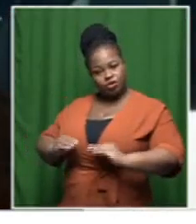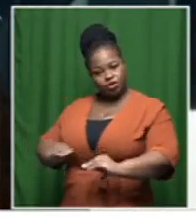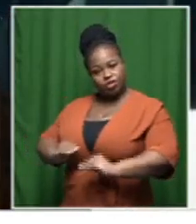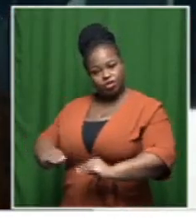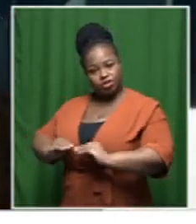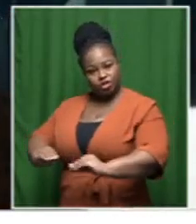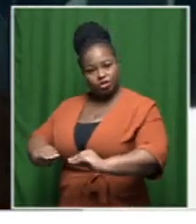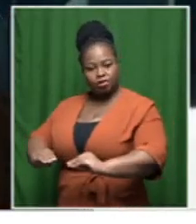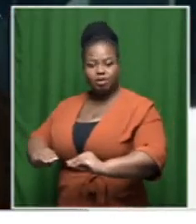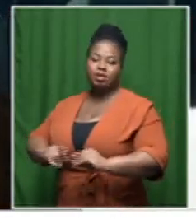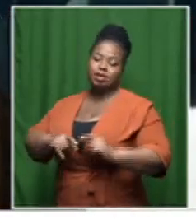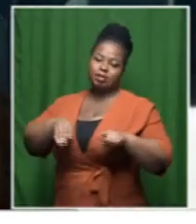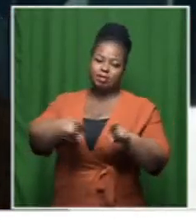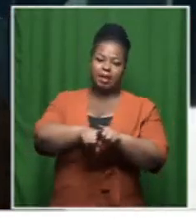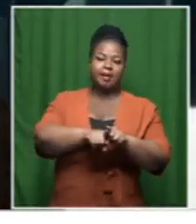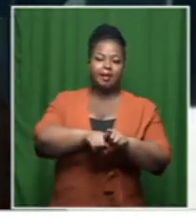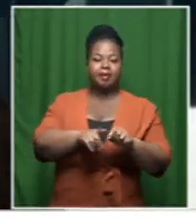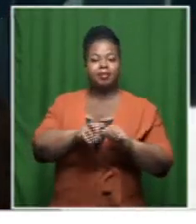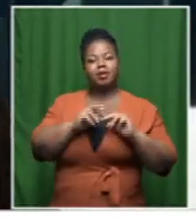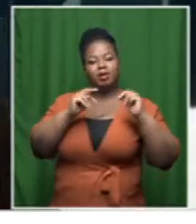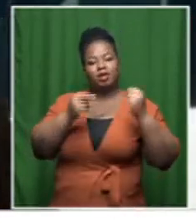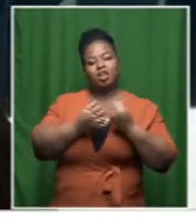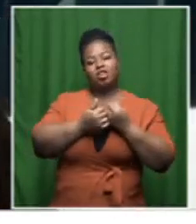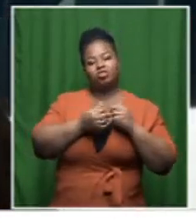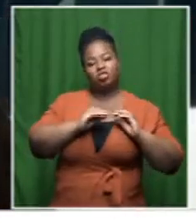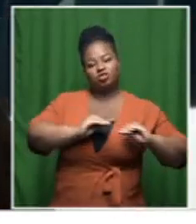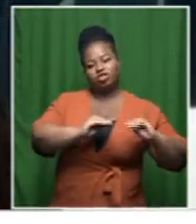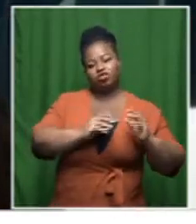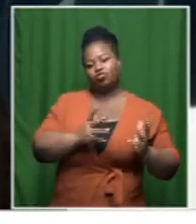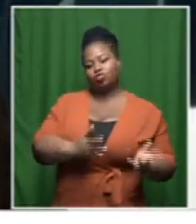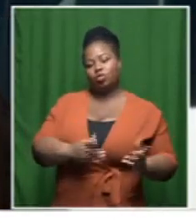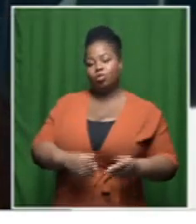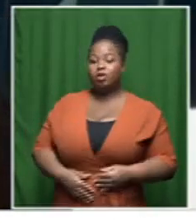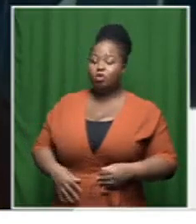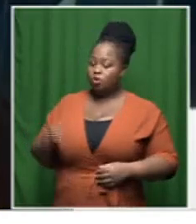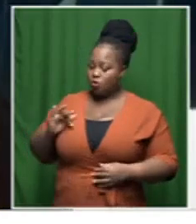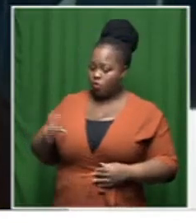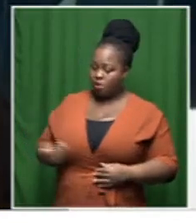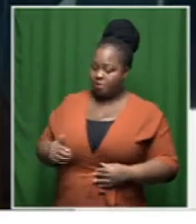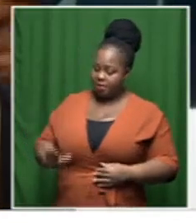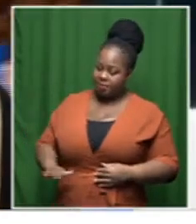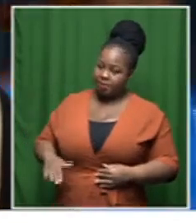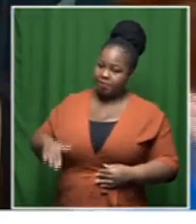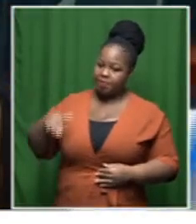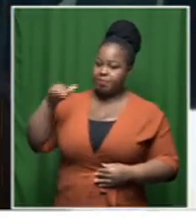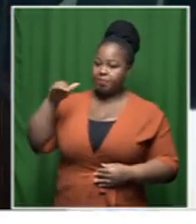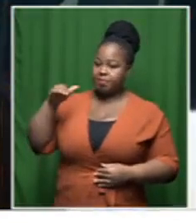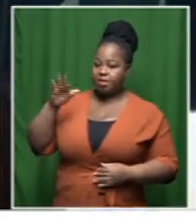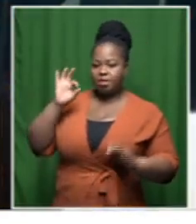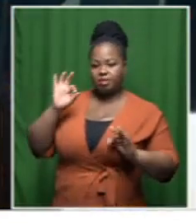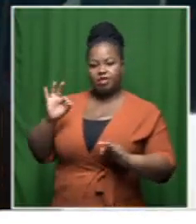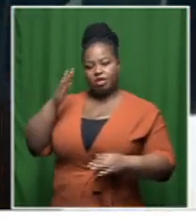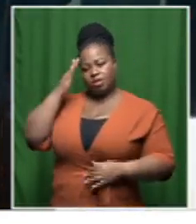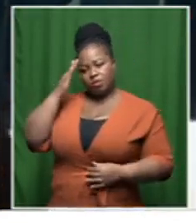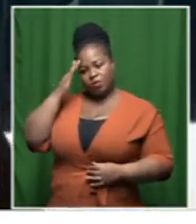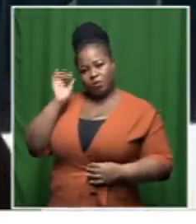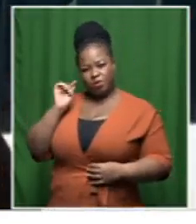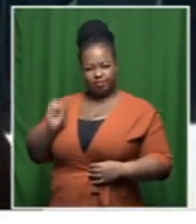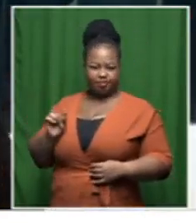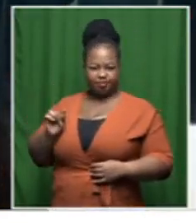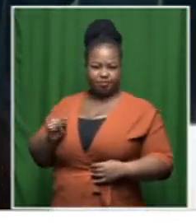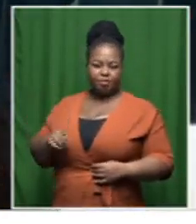the women will educate the nation. So if they have grown and they have tested in